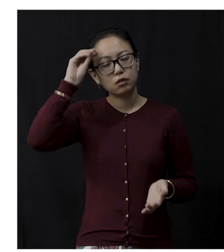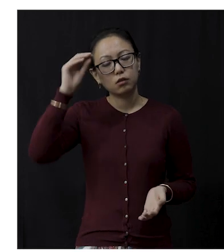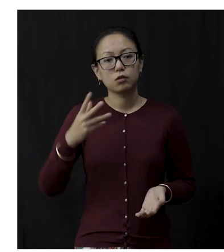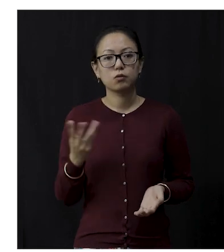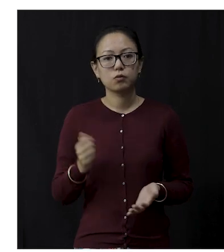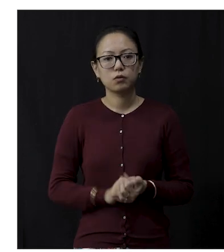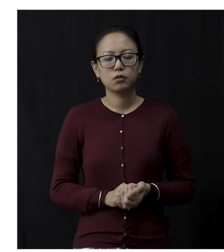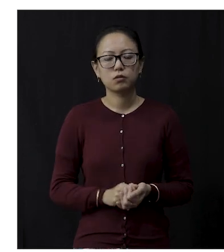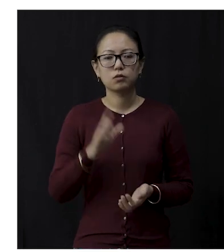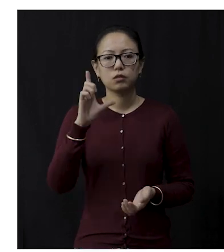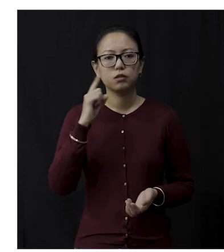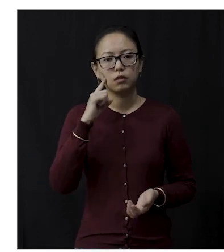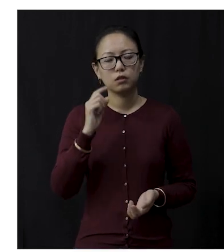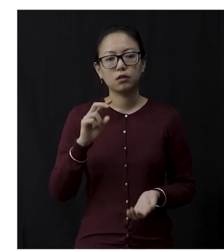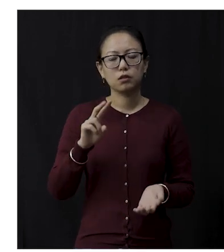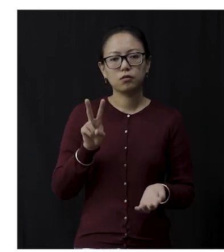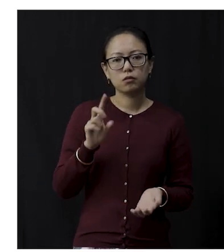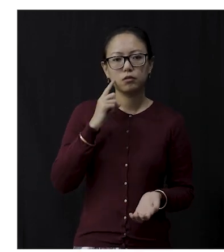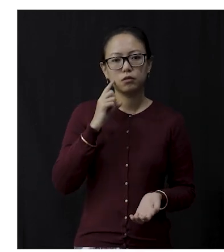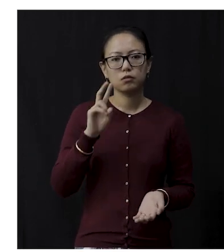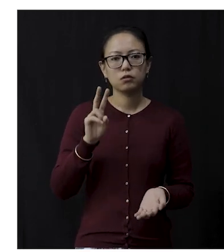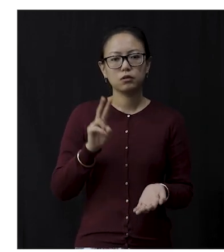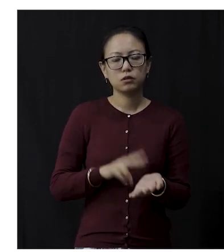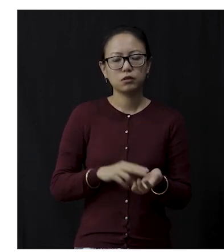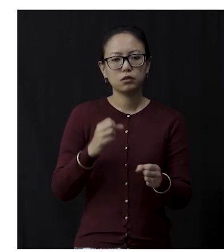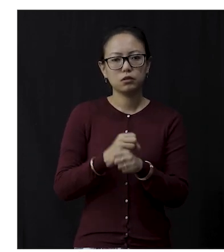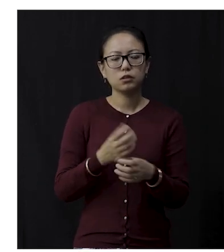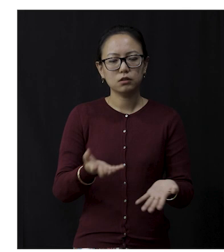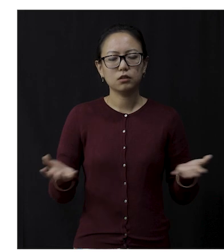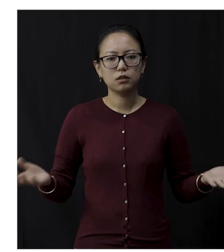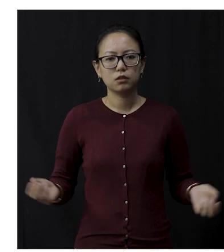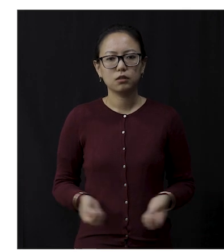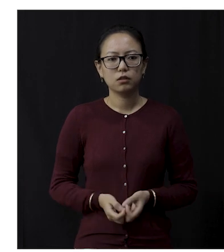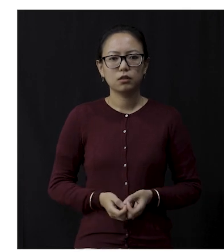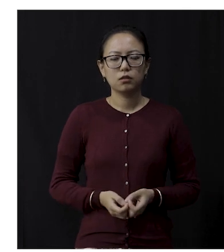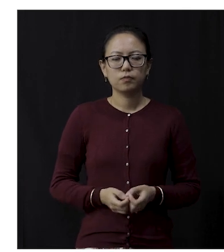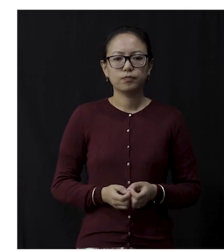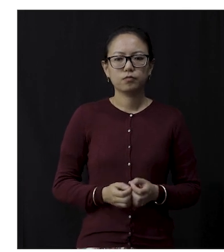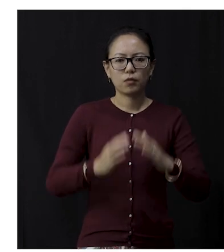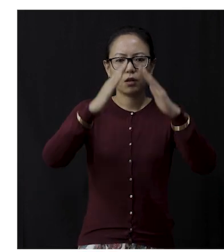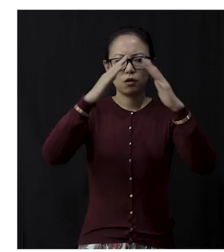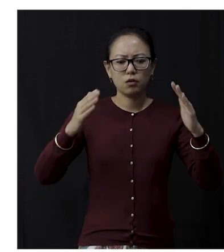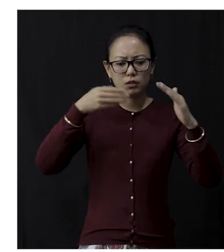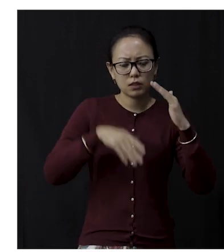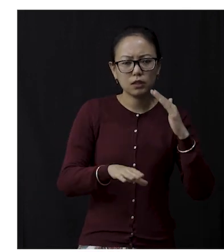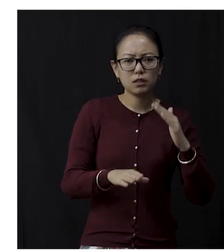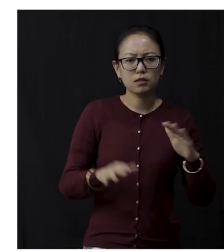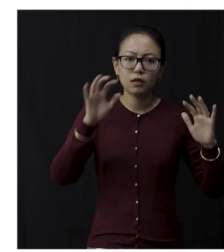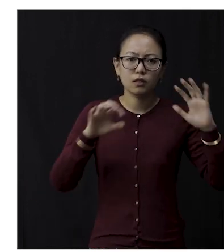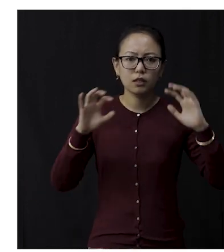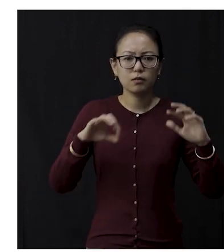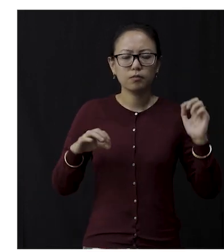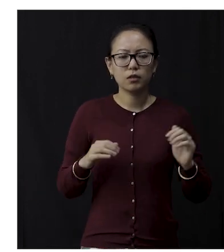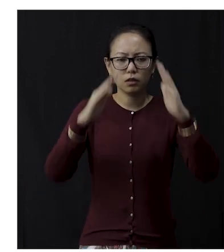difference between the domestic animal and the wild animals, right? Domestic animals live near